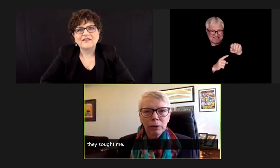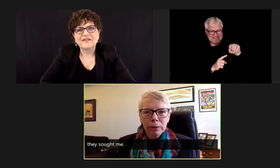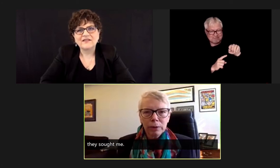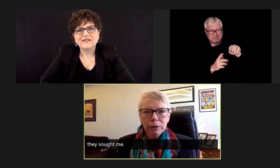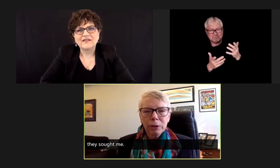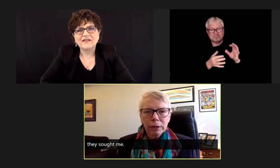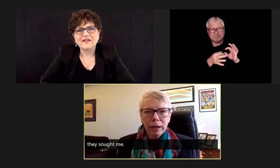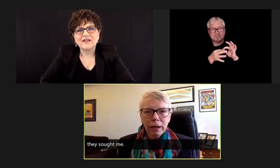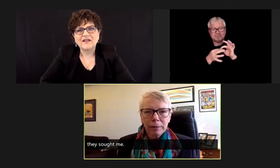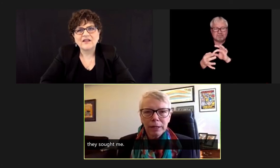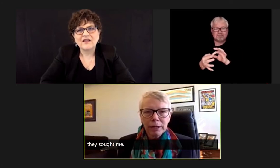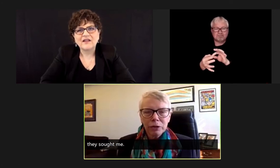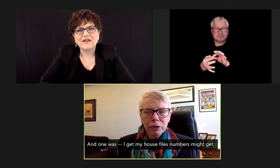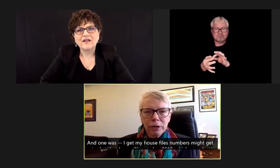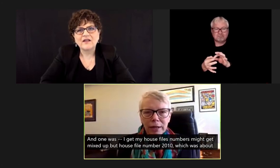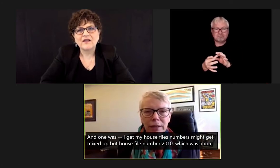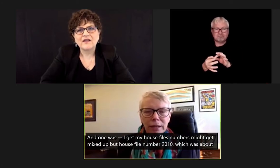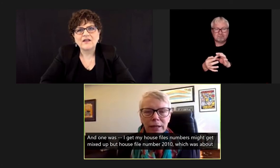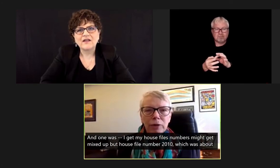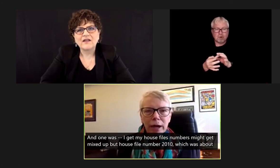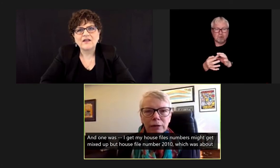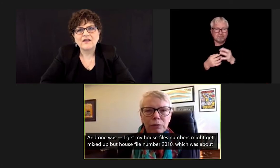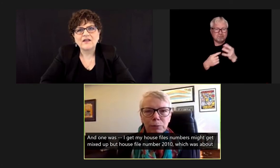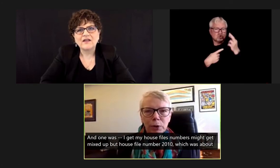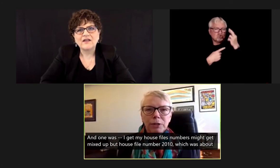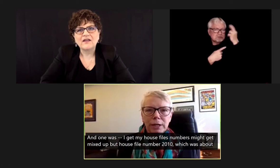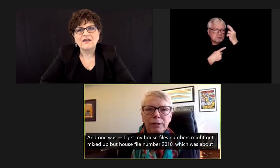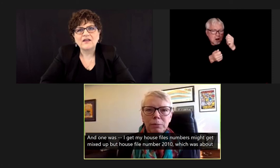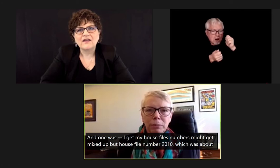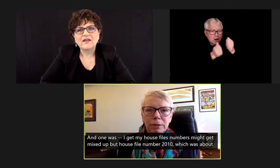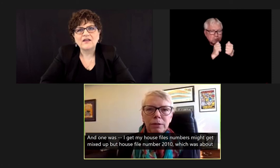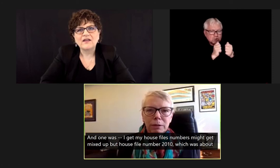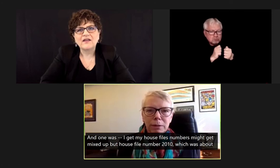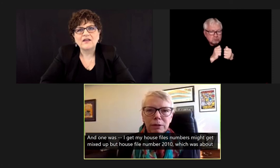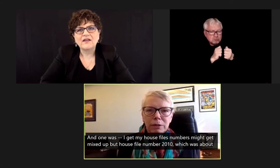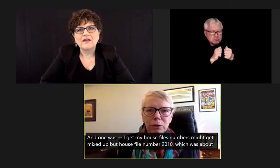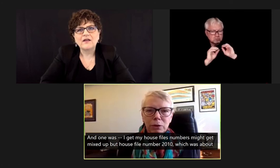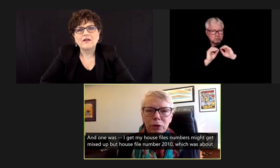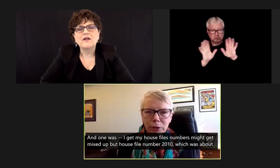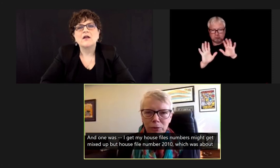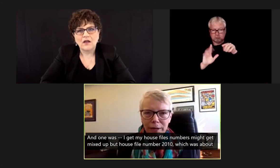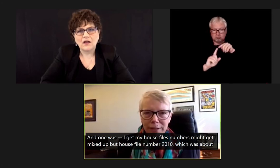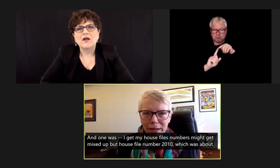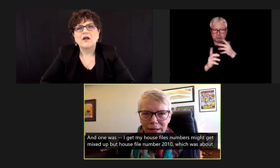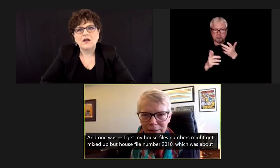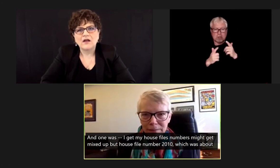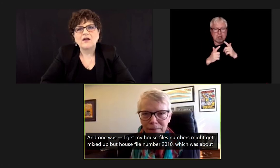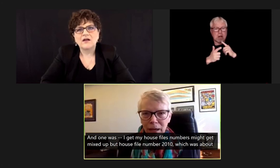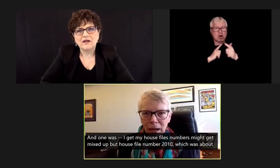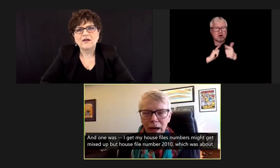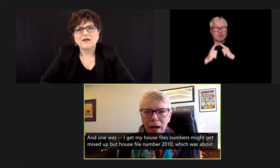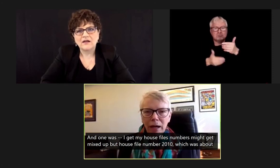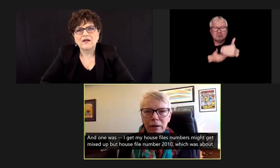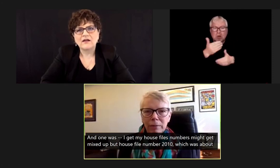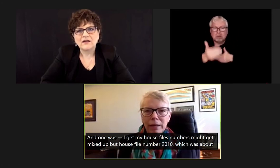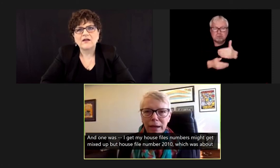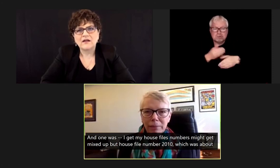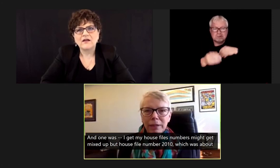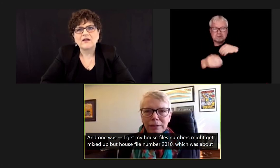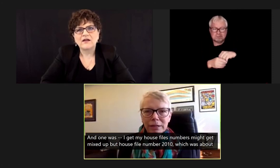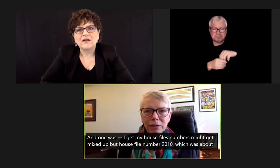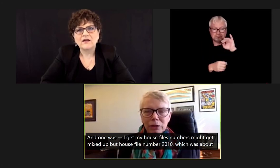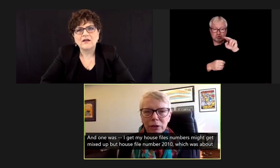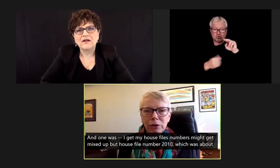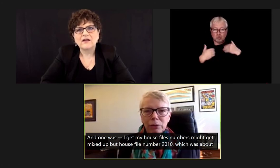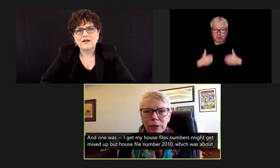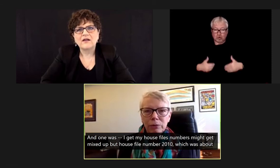clarifying what reasonable accommodation and an interactive process means in the Minnesota Human Rights Act. And that